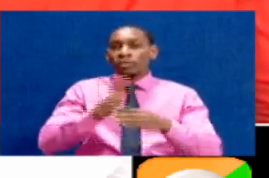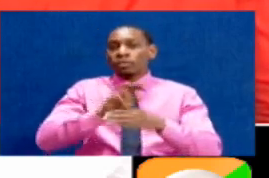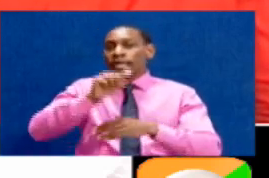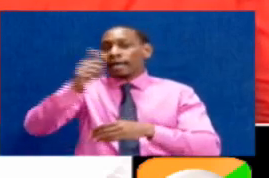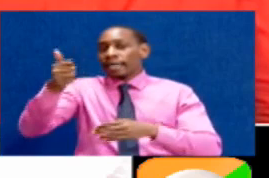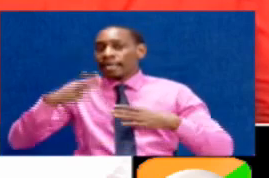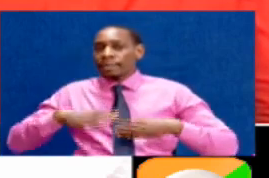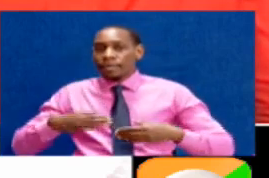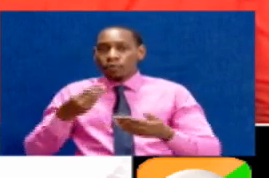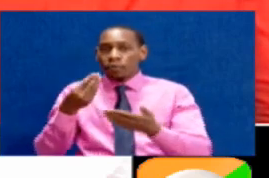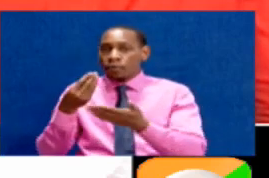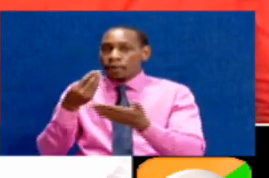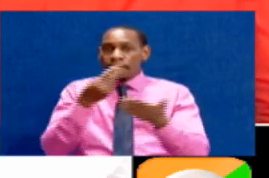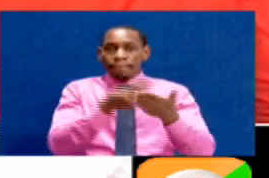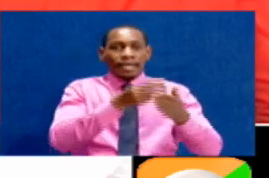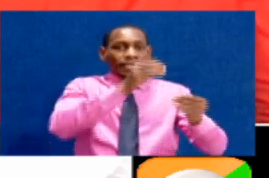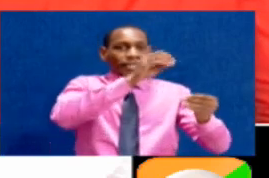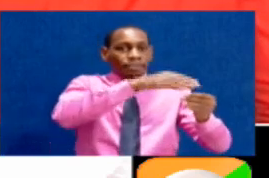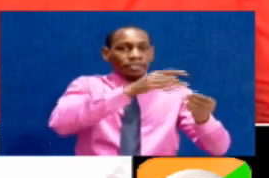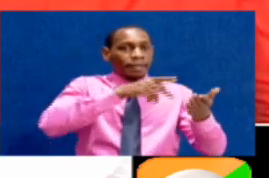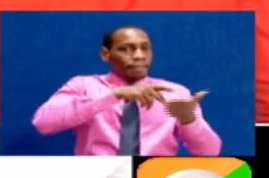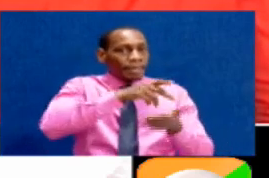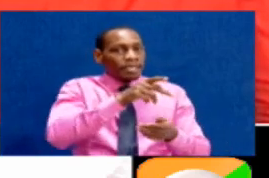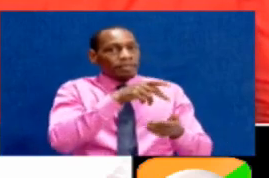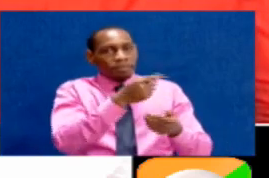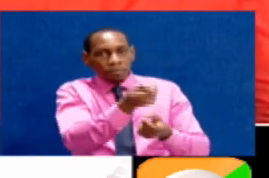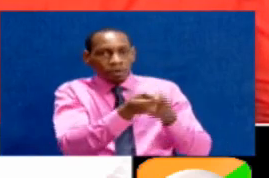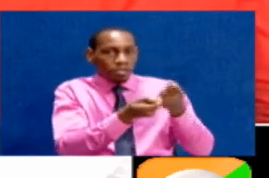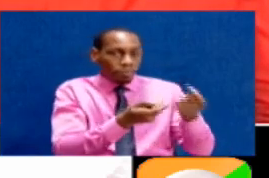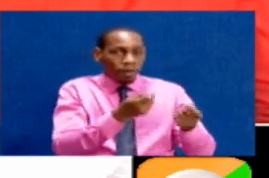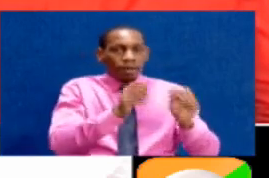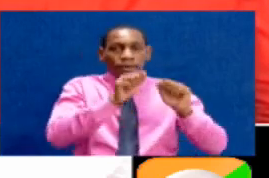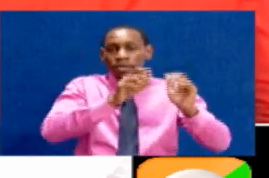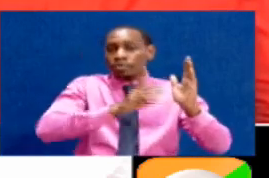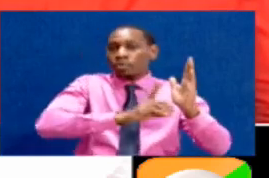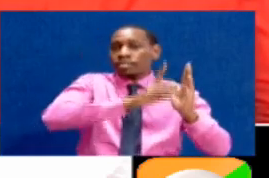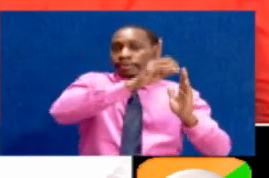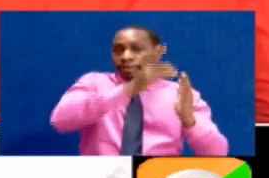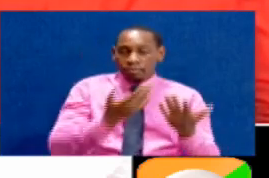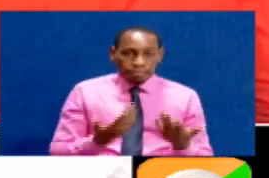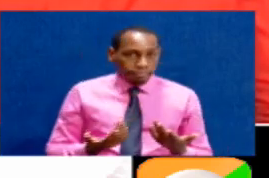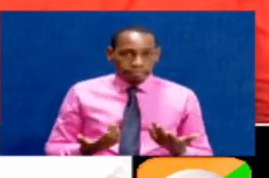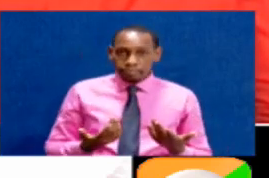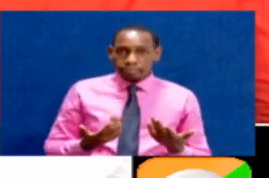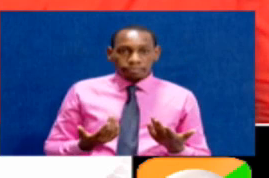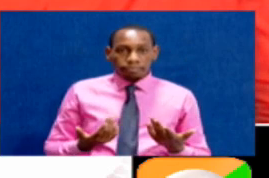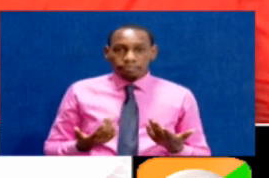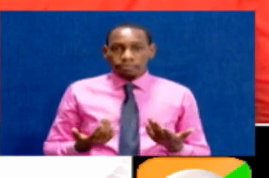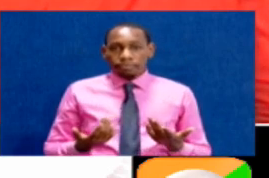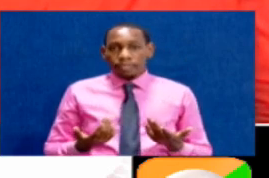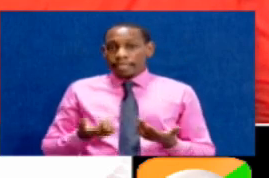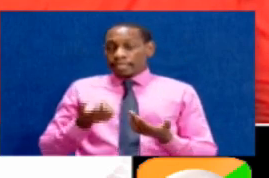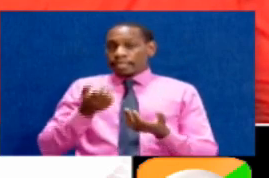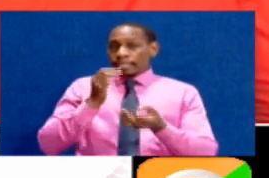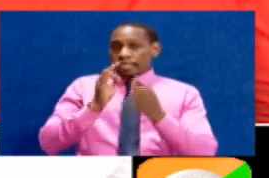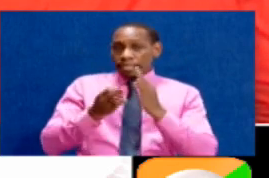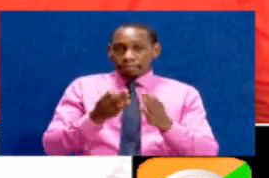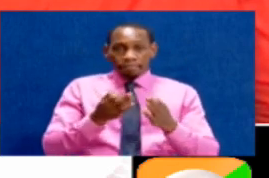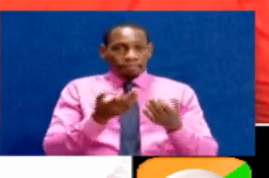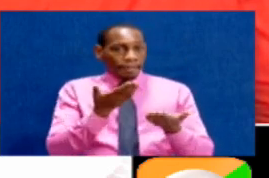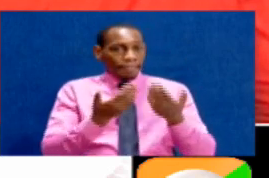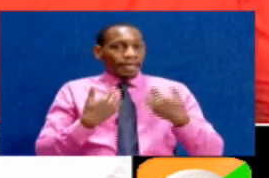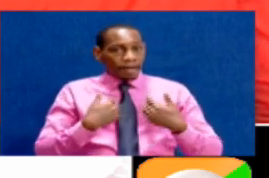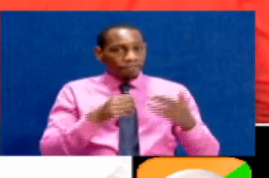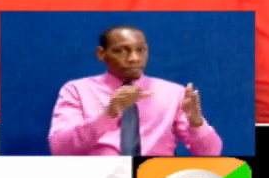people's money, deposits, installment payments to develop. And if one thing goes